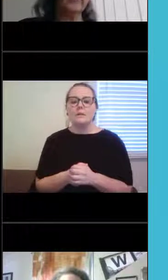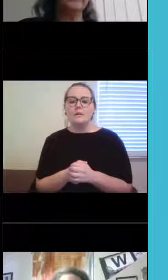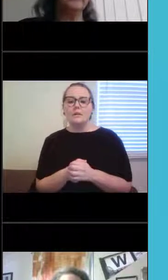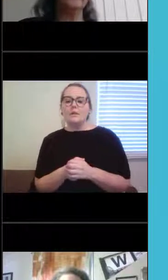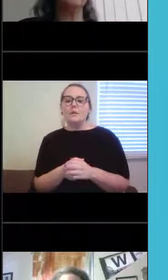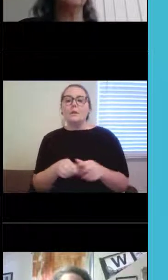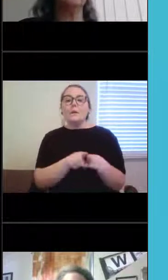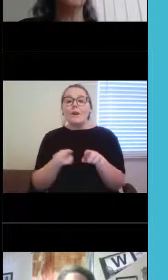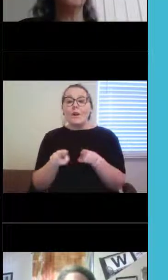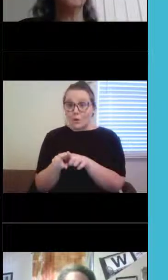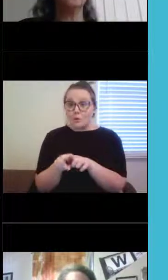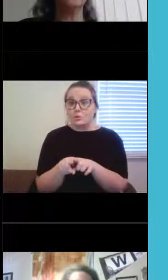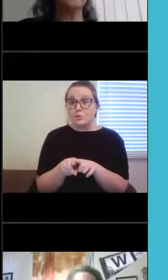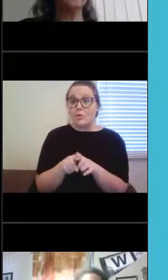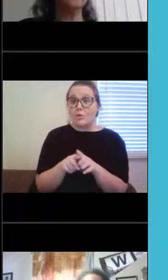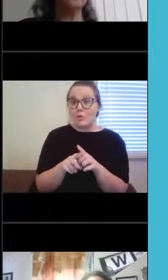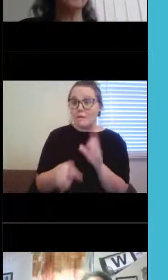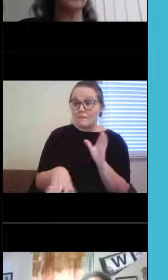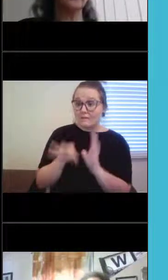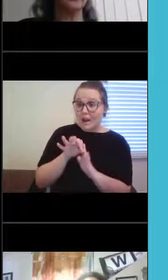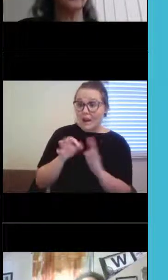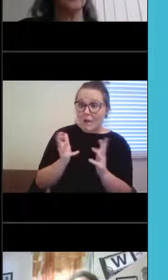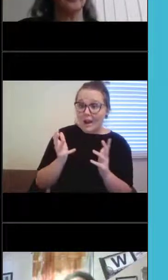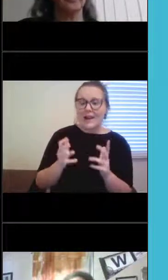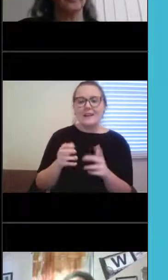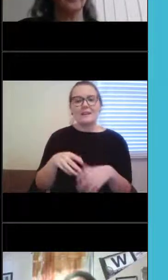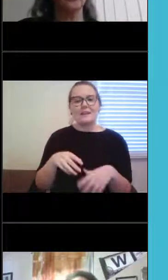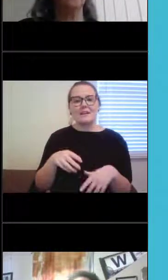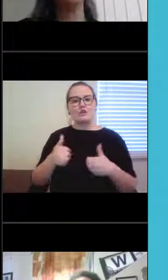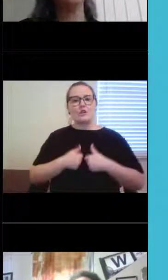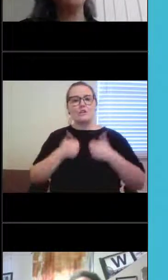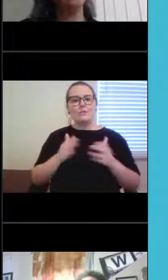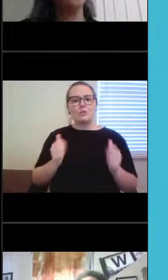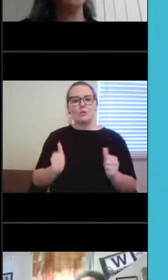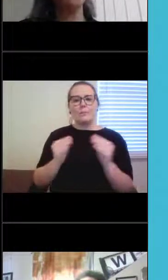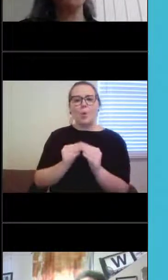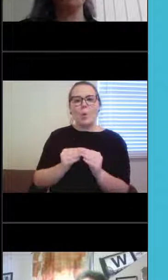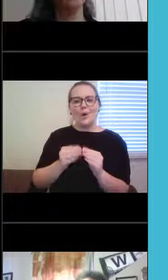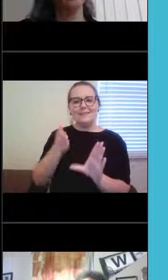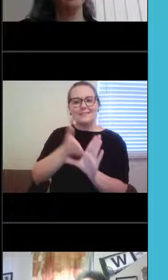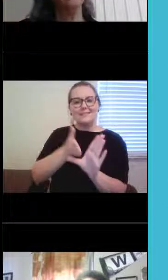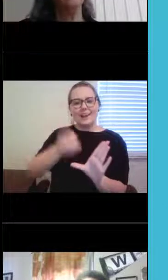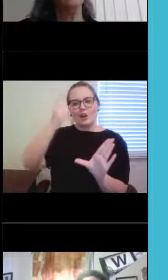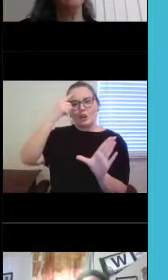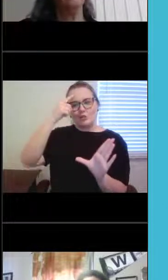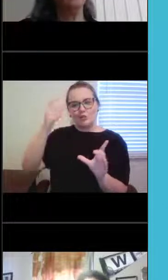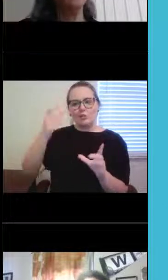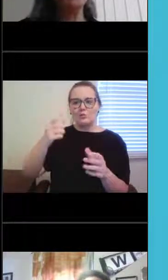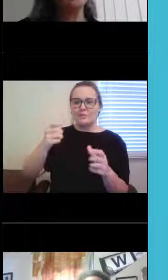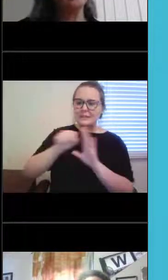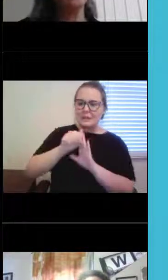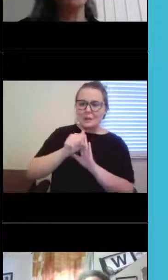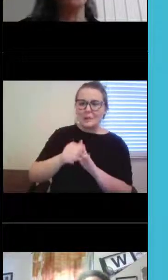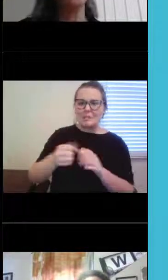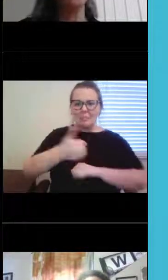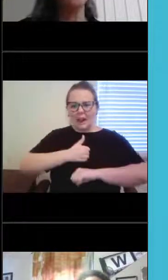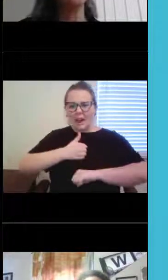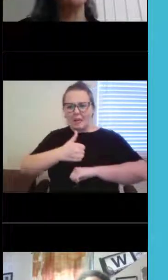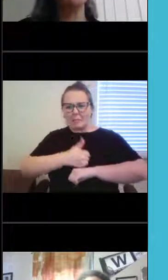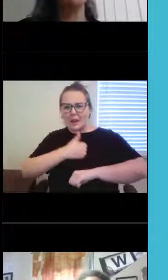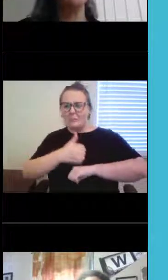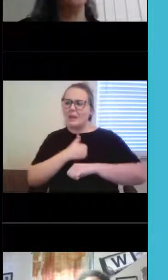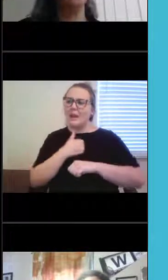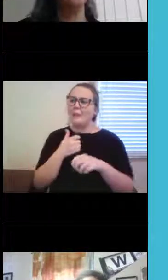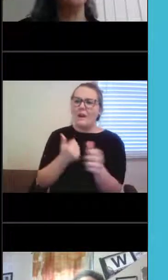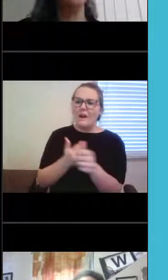also found that survivors with more psychological symptoms who were blaming themselves more, and those who are engaging in more